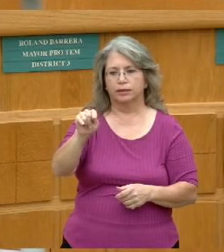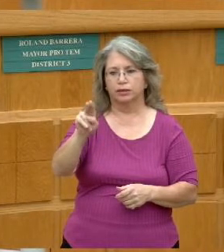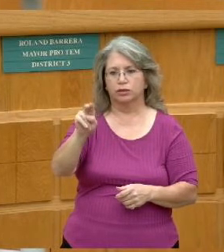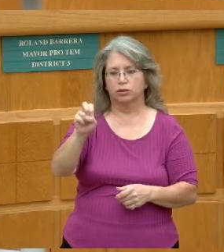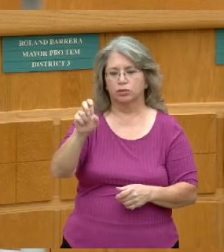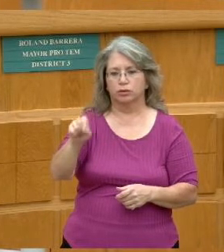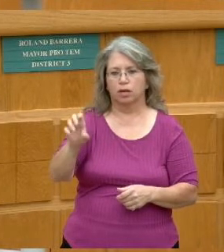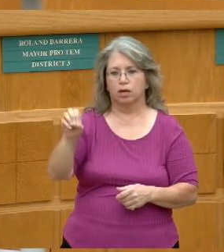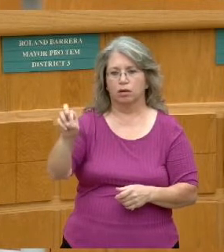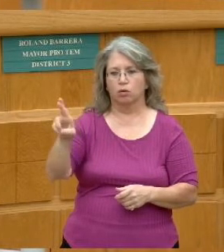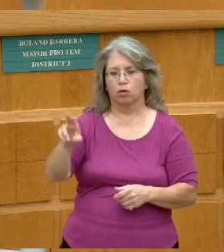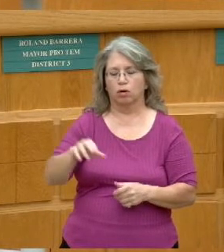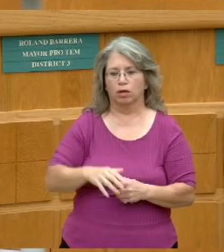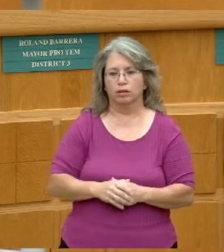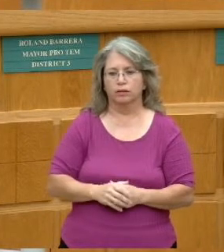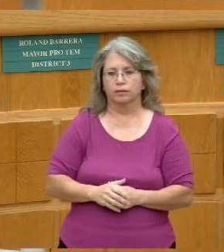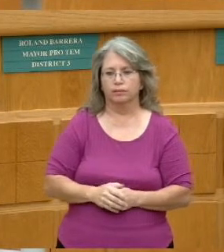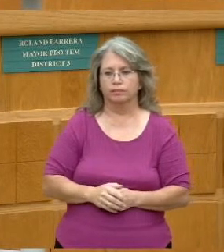Okay,